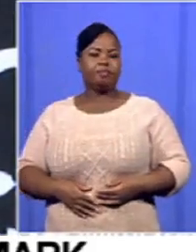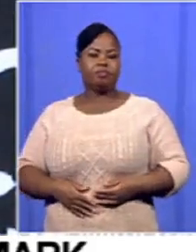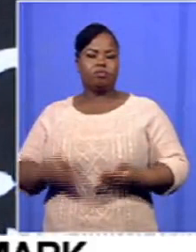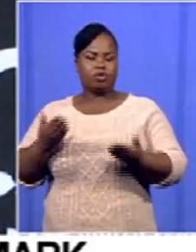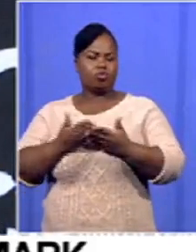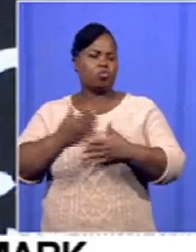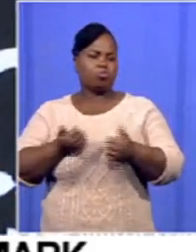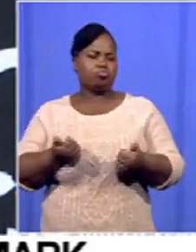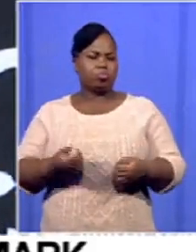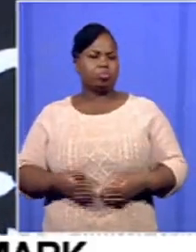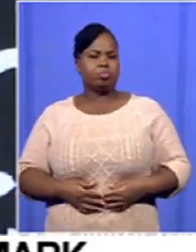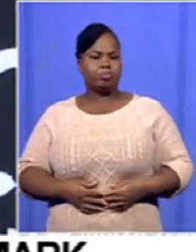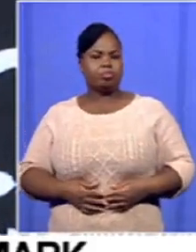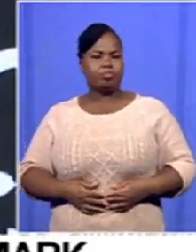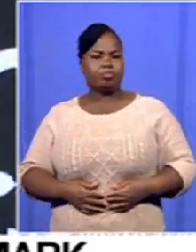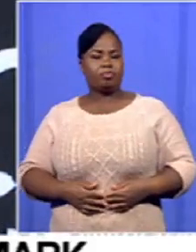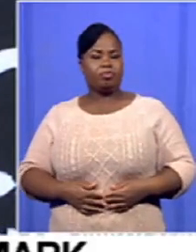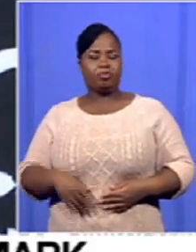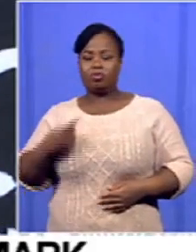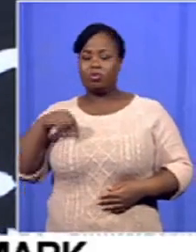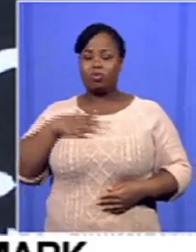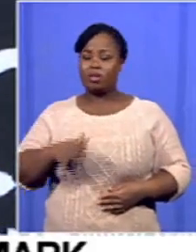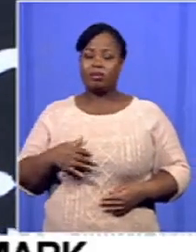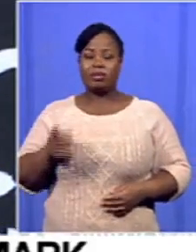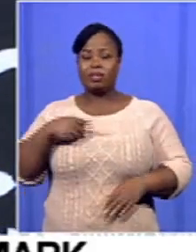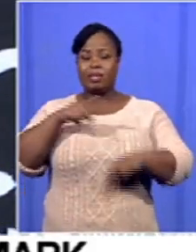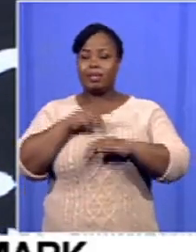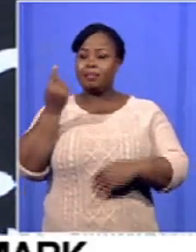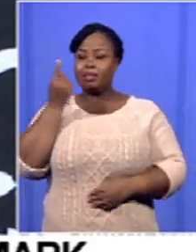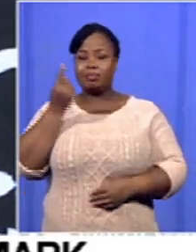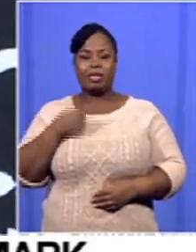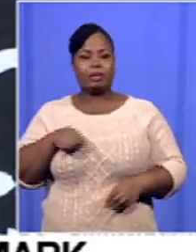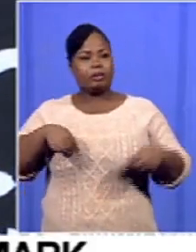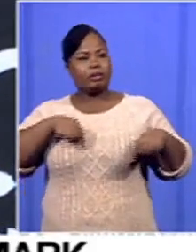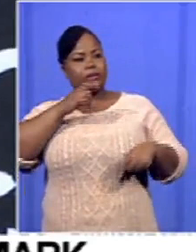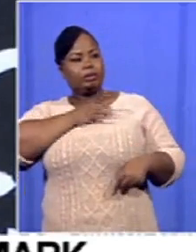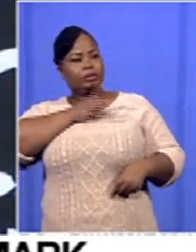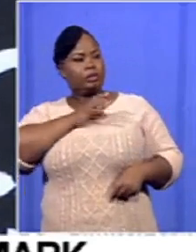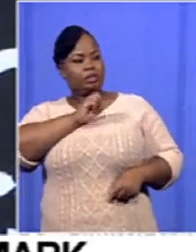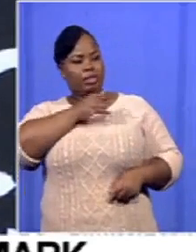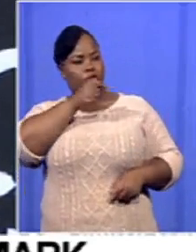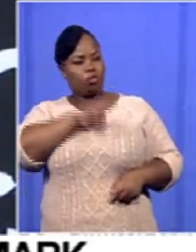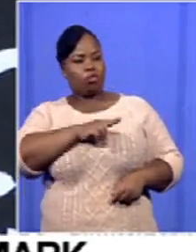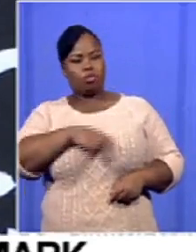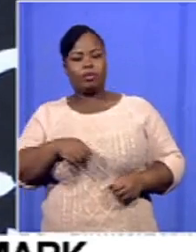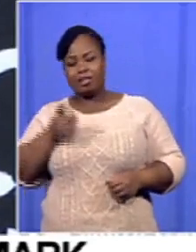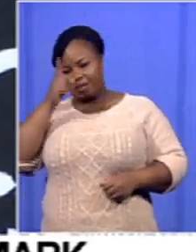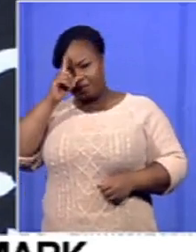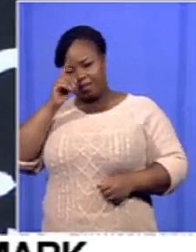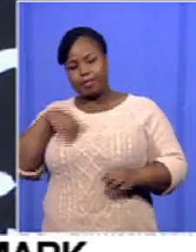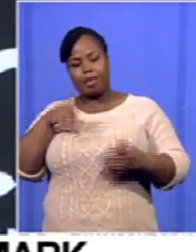works. We don't want a principal who is scared of SATU before he's scared of the